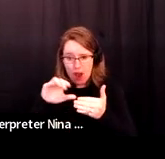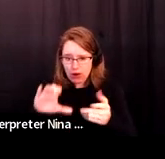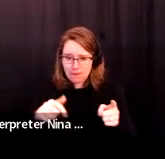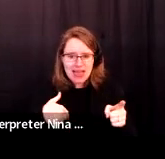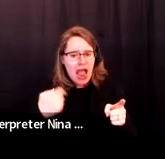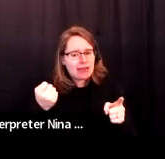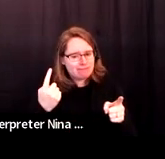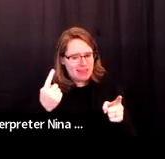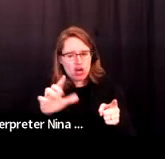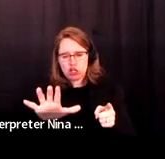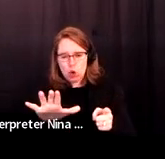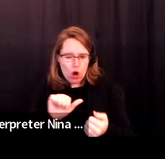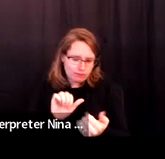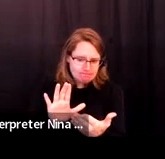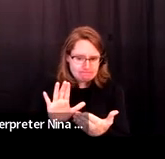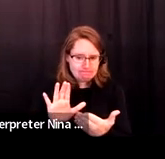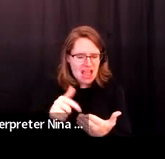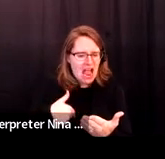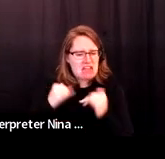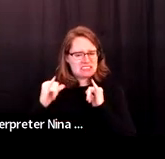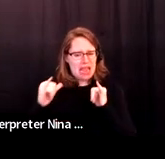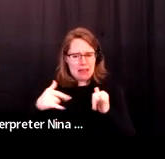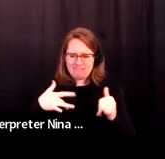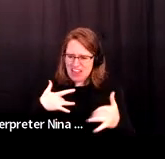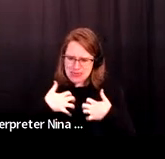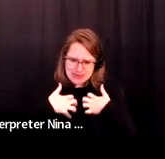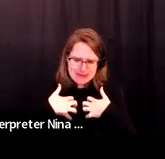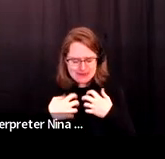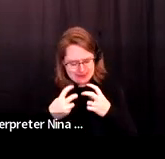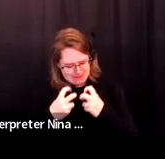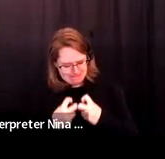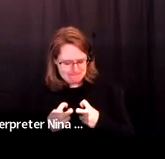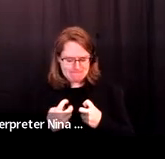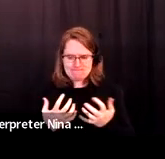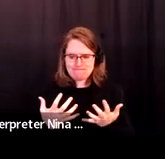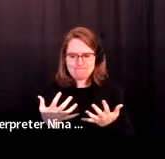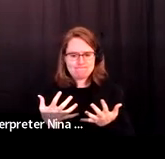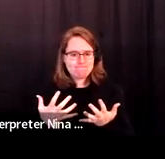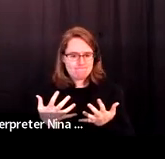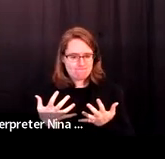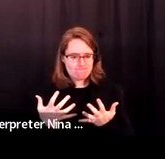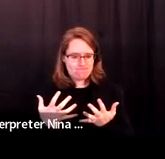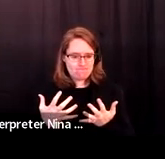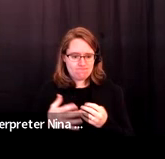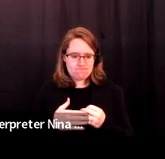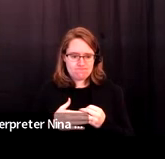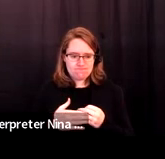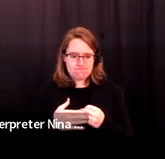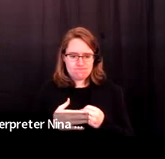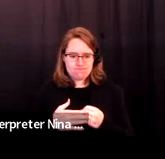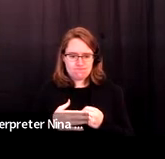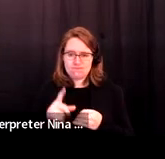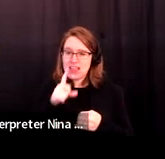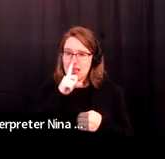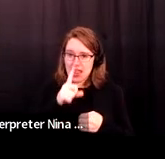because I am struggling in that same place of it is its thing, and it is also it is a